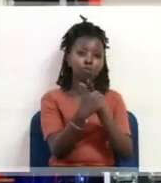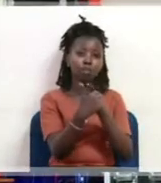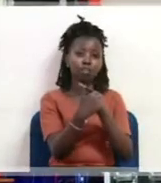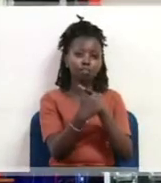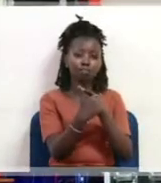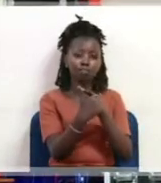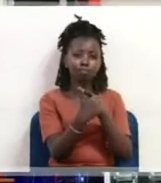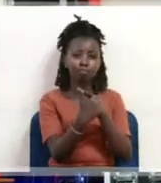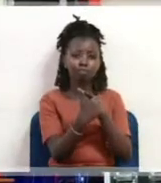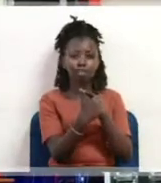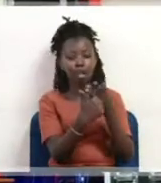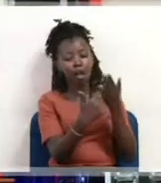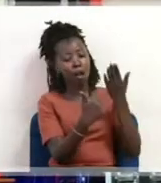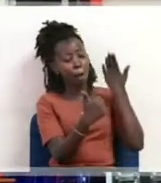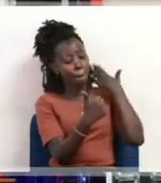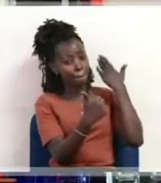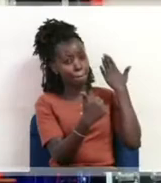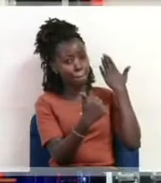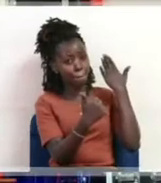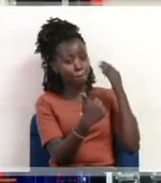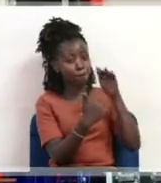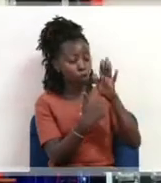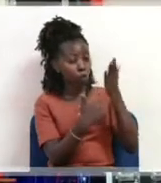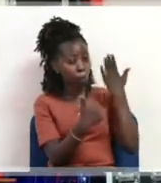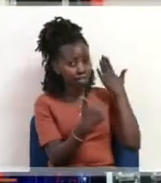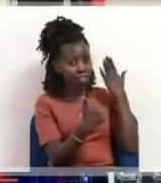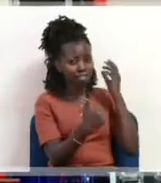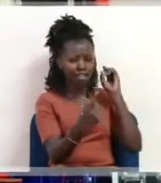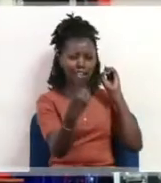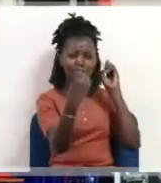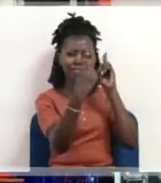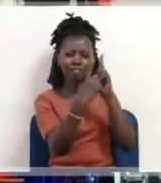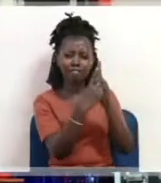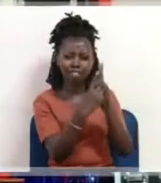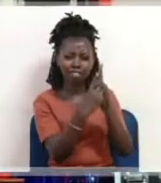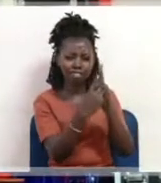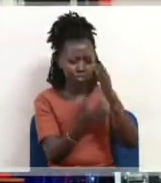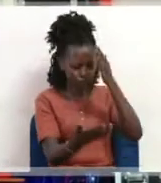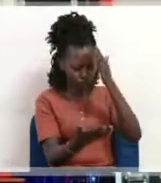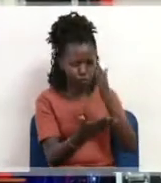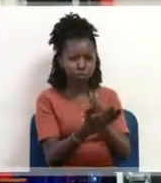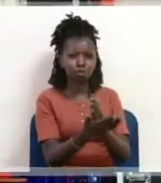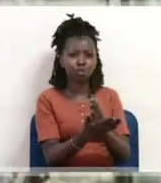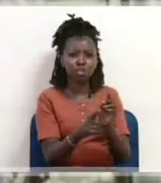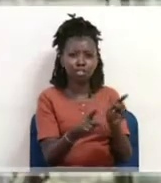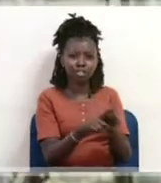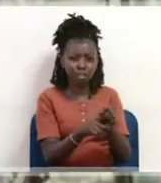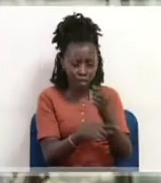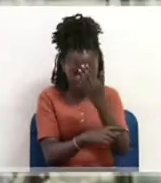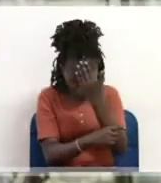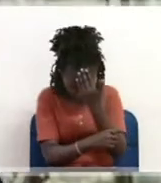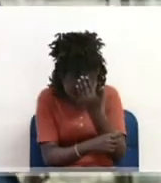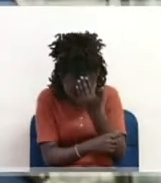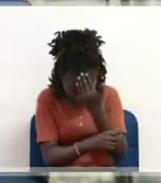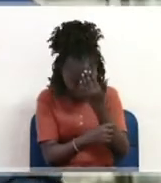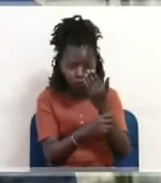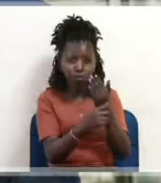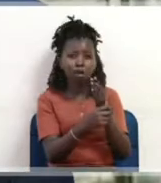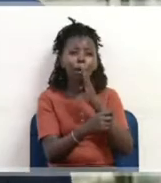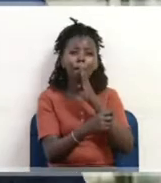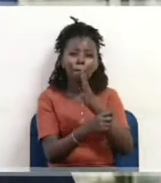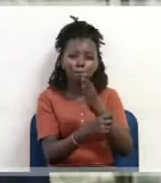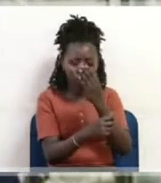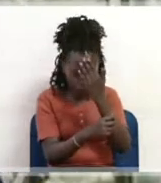past. Face it honestly. Be honest. Be honest.